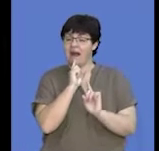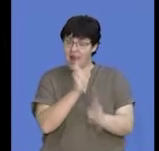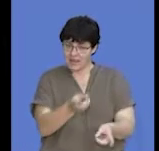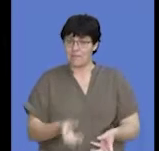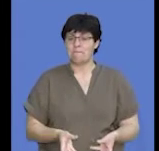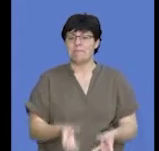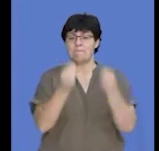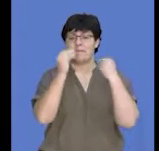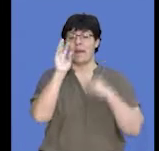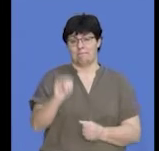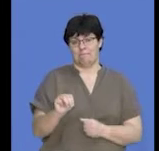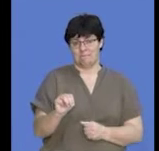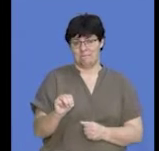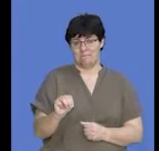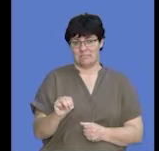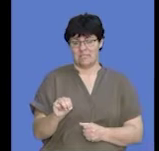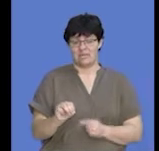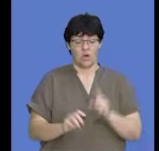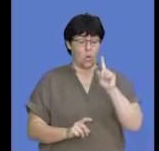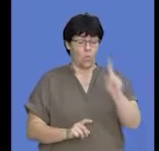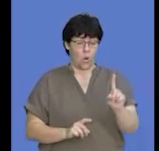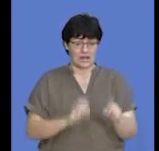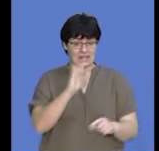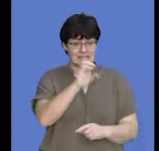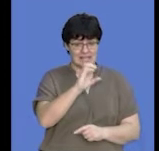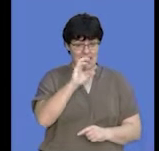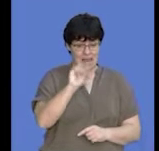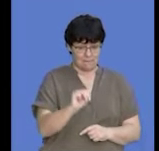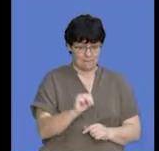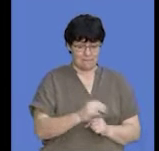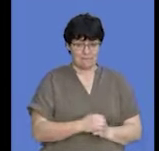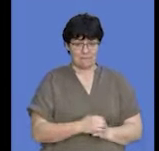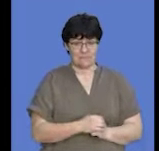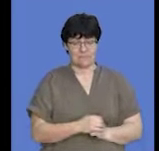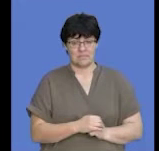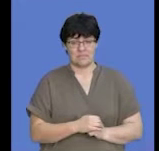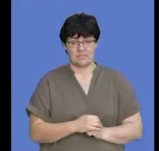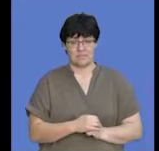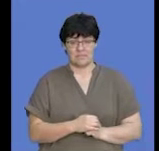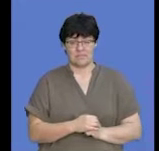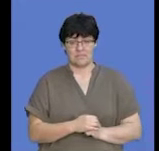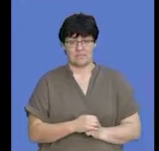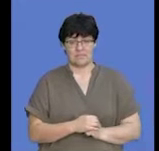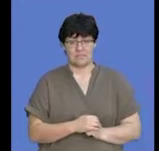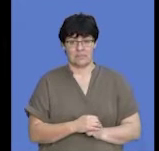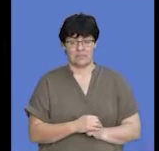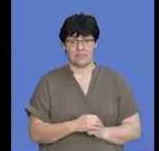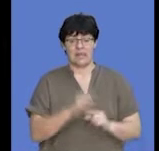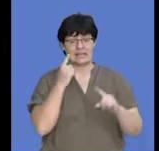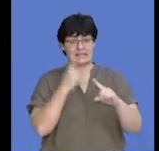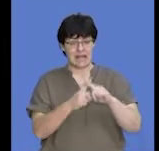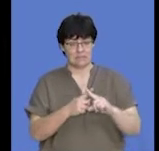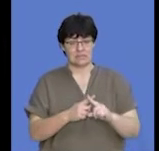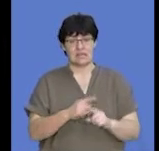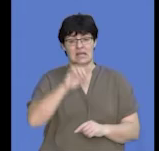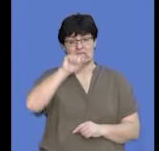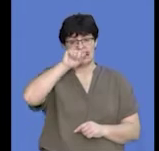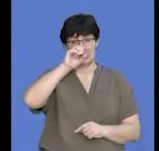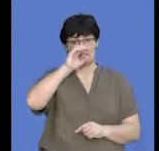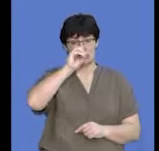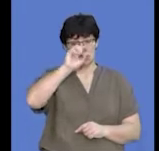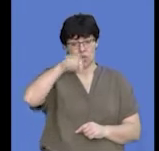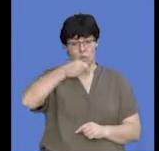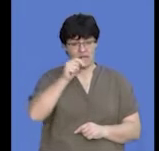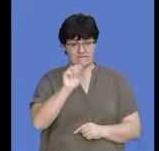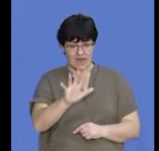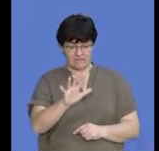to meters. So 1 centimeter, let's do that in red, 1 centimeter multiplied by 0.5